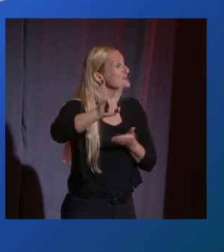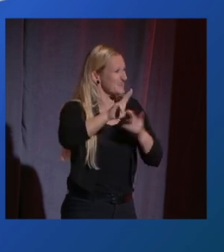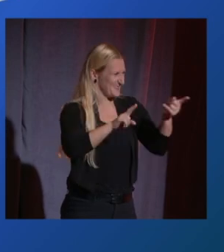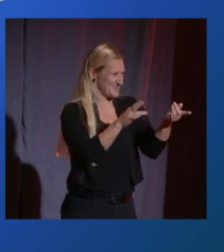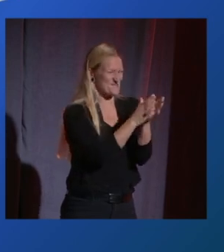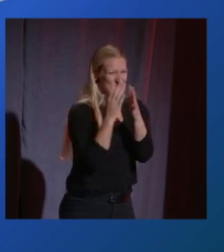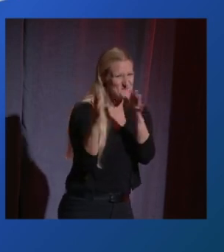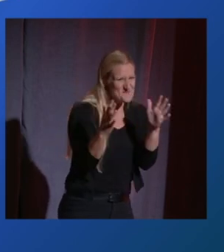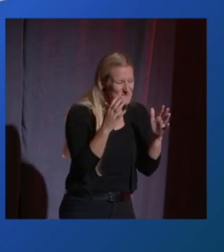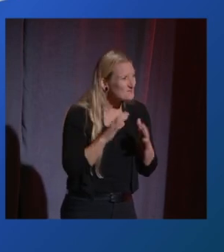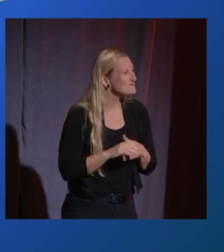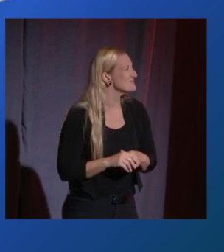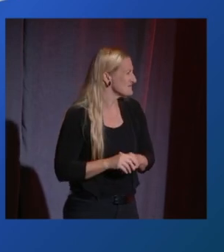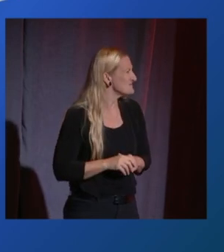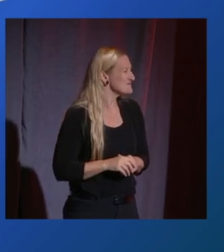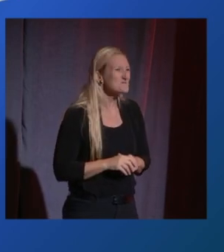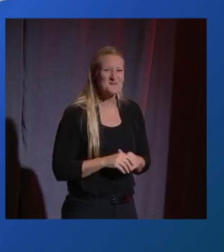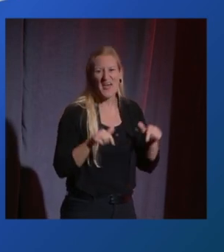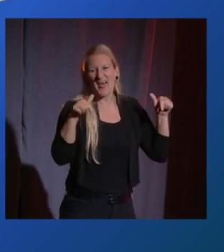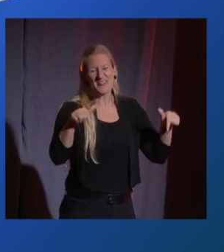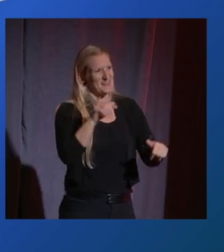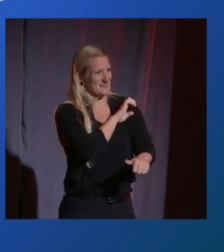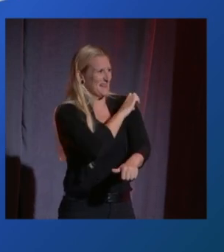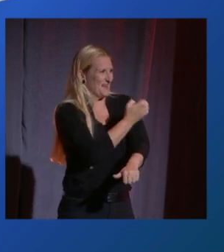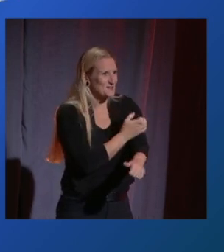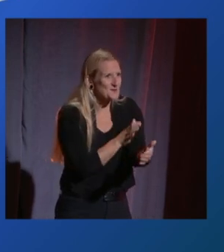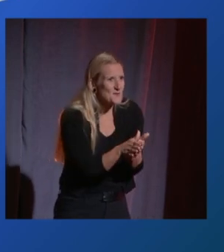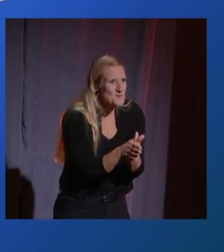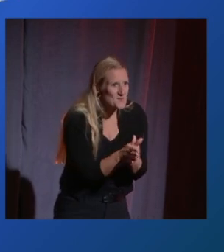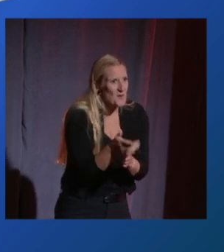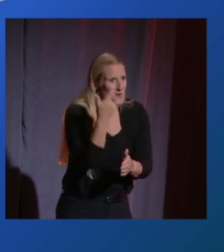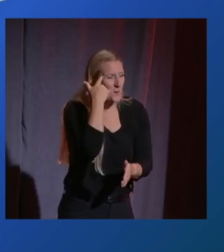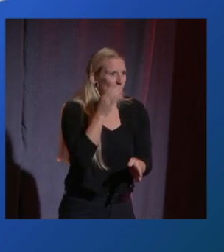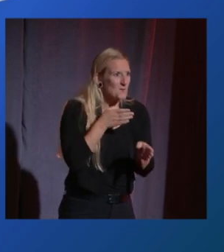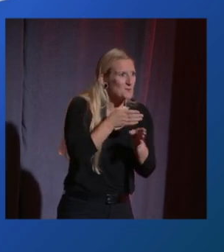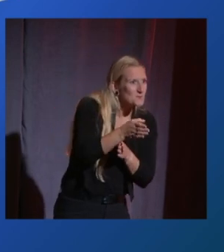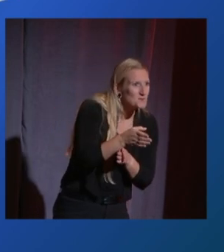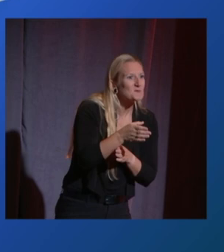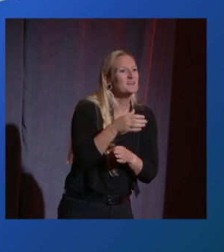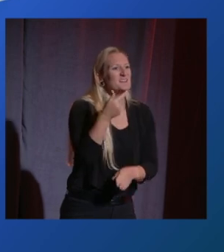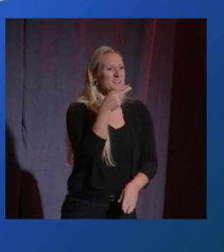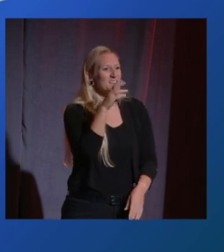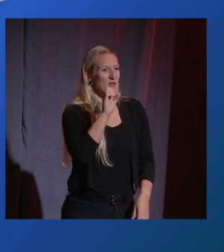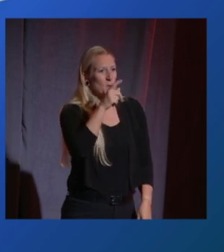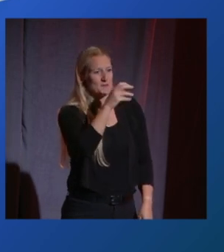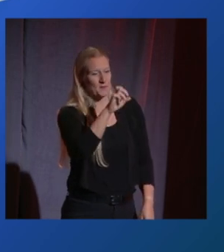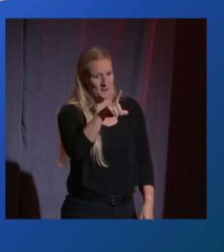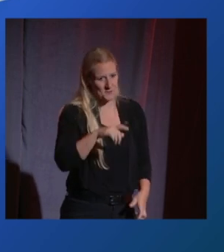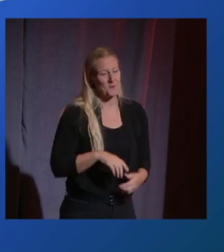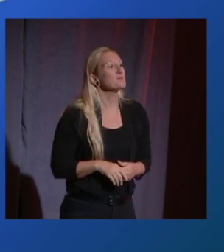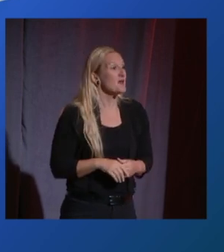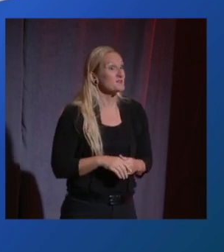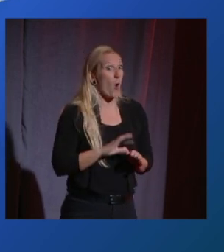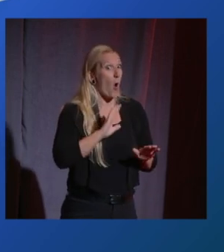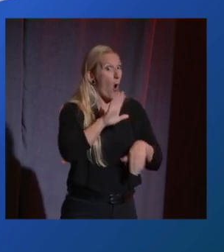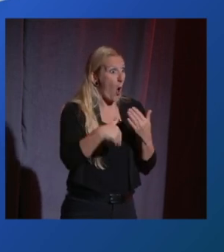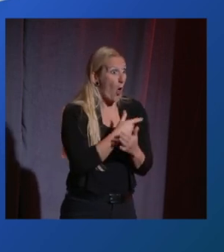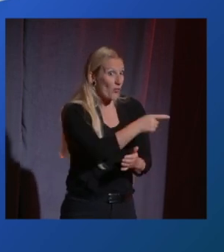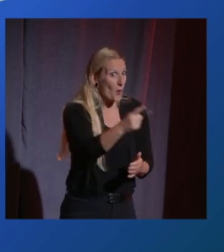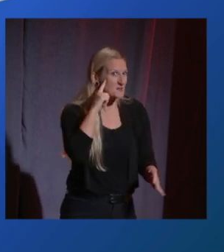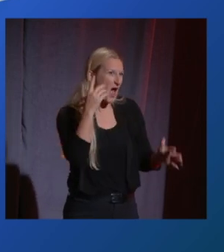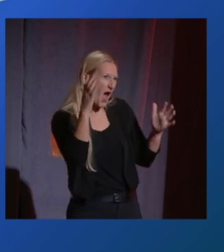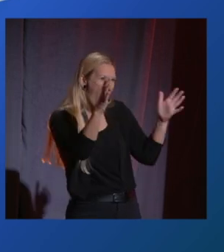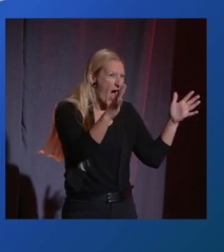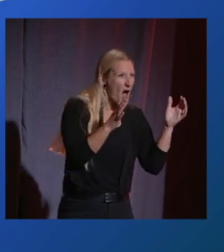University this is the energy of geospatial so all the Wooh hoos you've heard from they're the future of